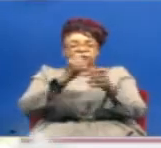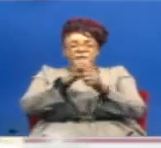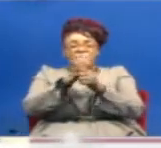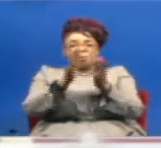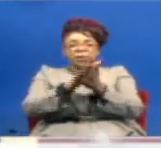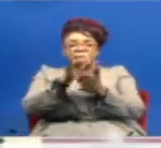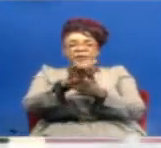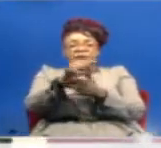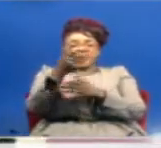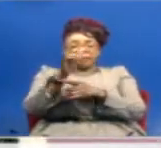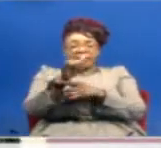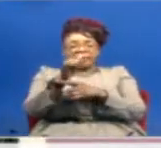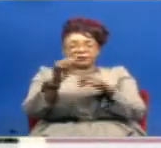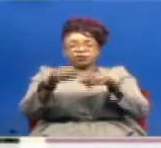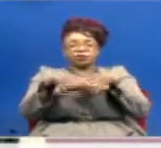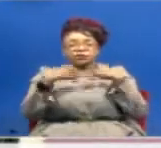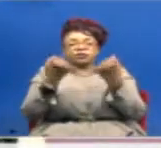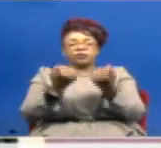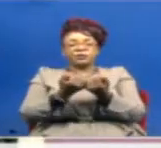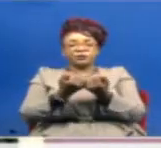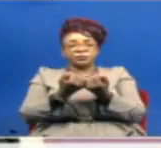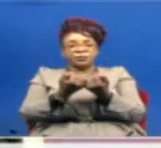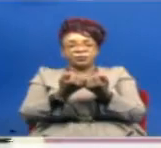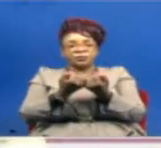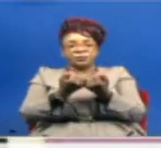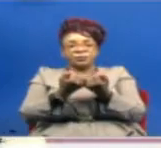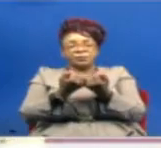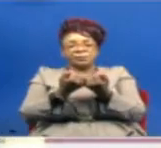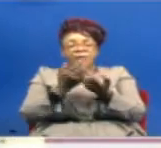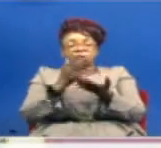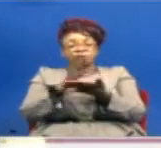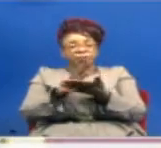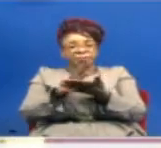a sociological truth.